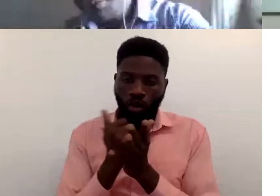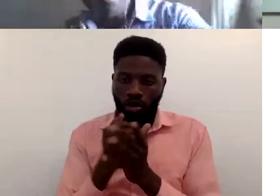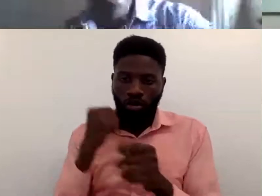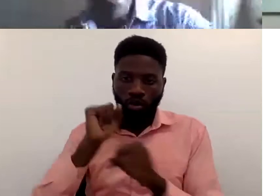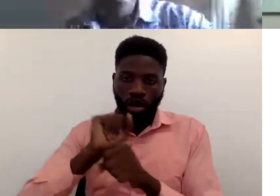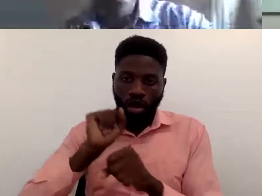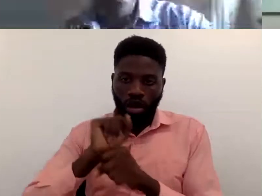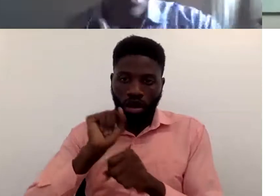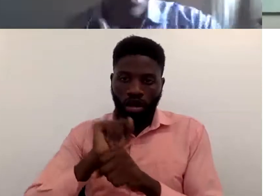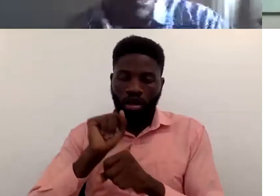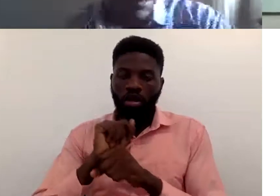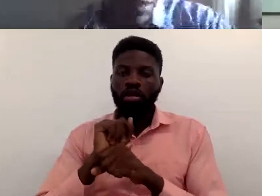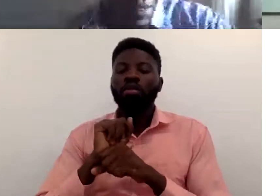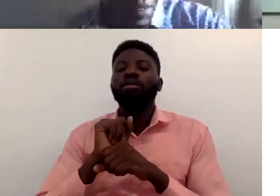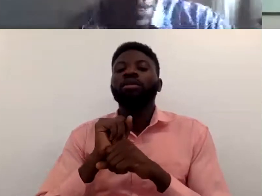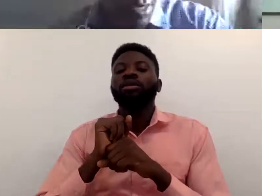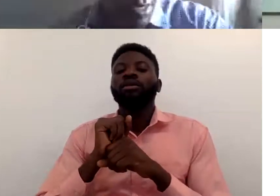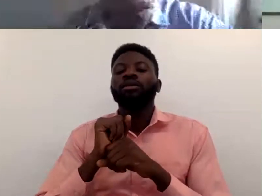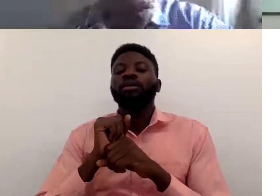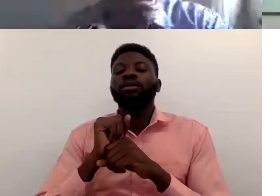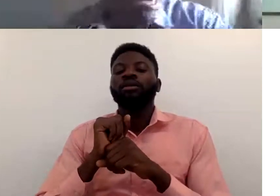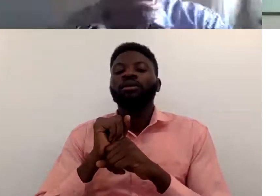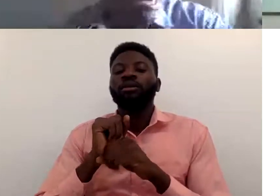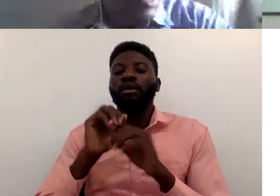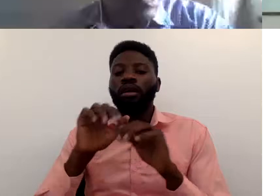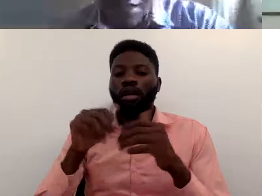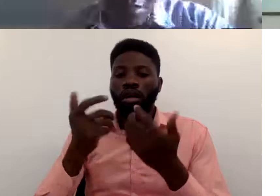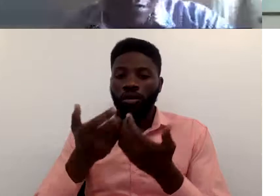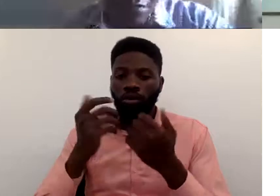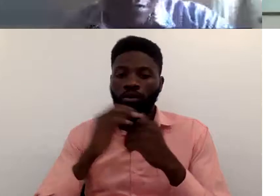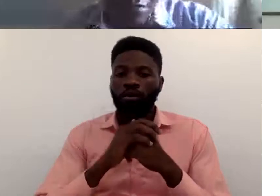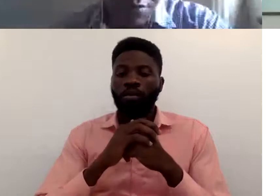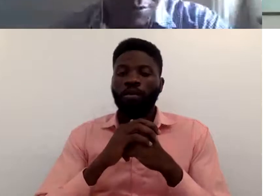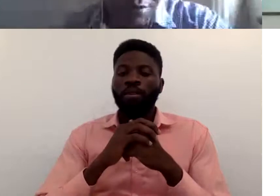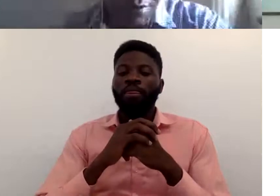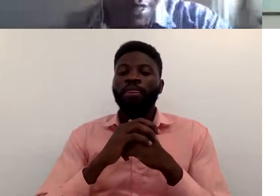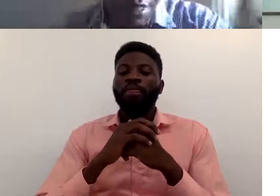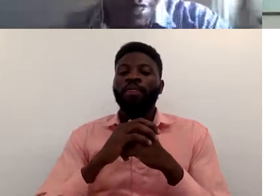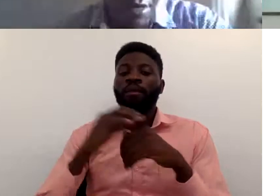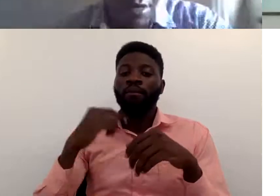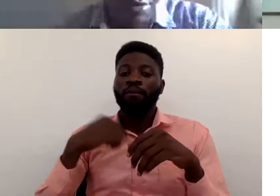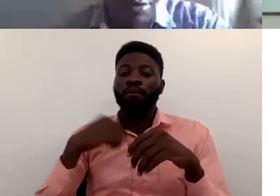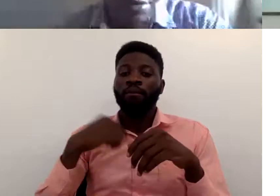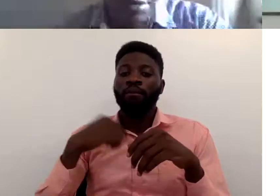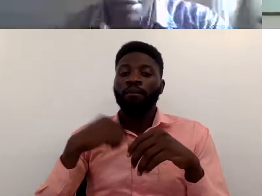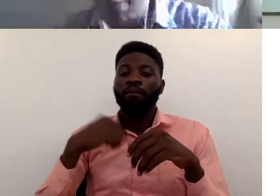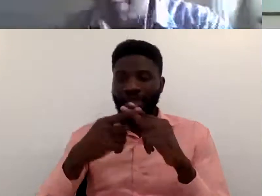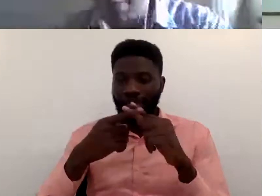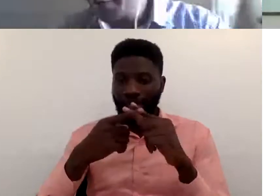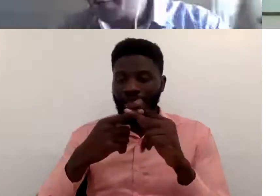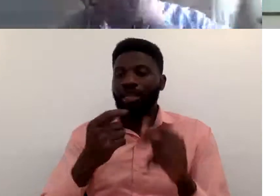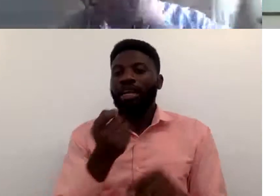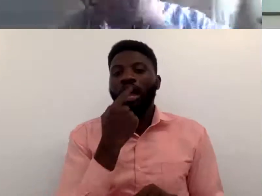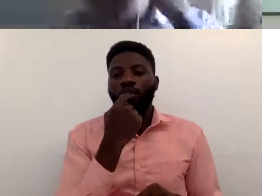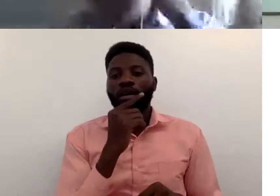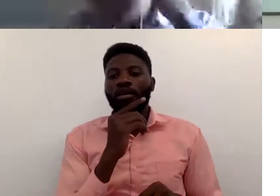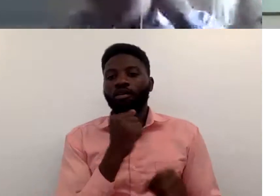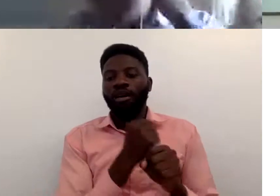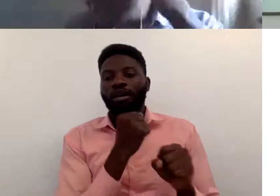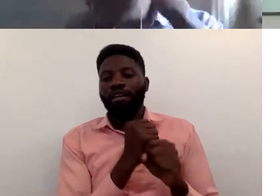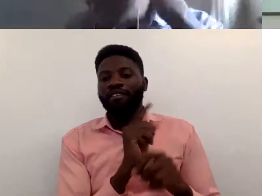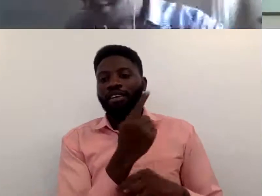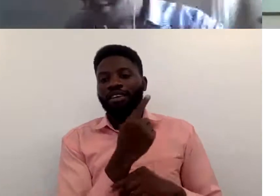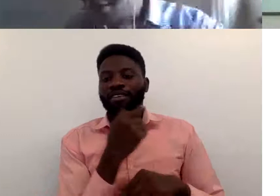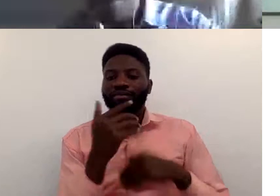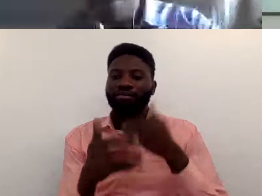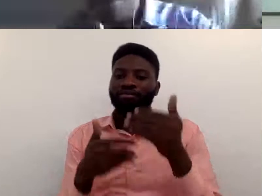by mistake, if I may put it that way. I actually started off pursuing a career in medicine, and at some